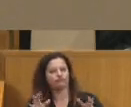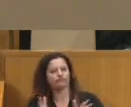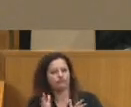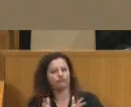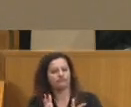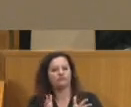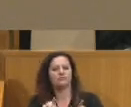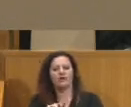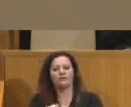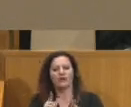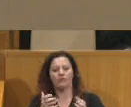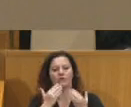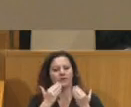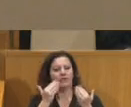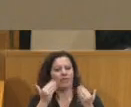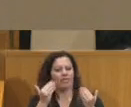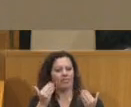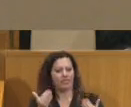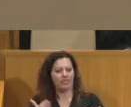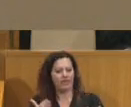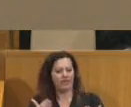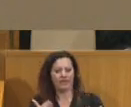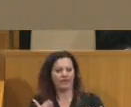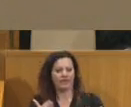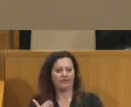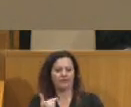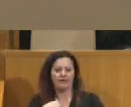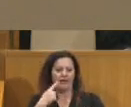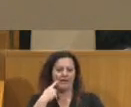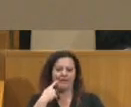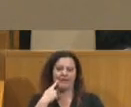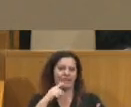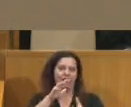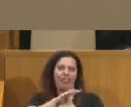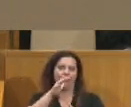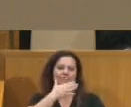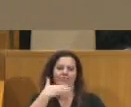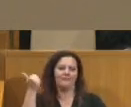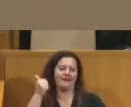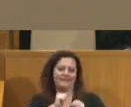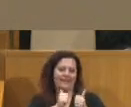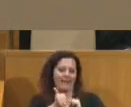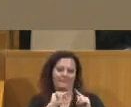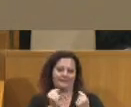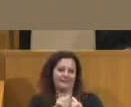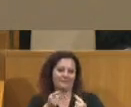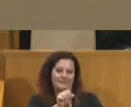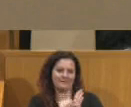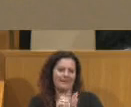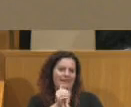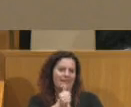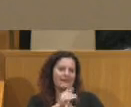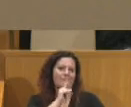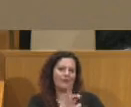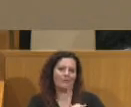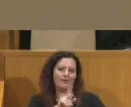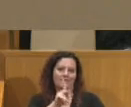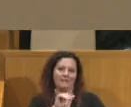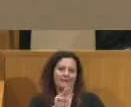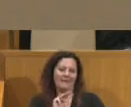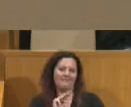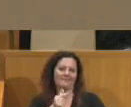affordable housing, and the need to create economic opportunity for all of our citizens. If we do this right, Charlotte will be an even better